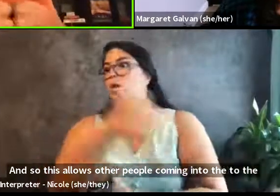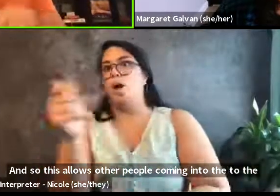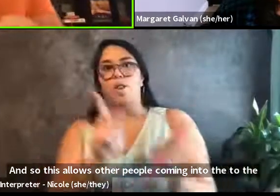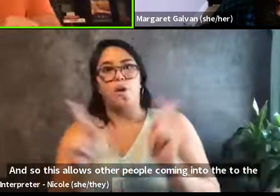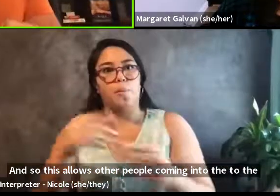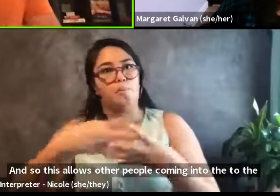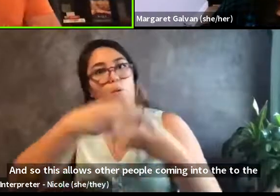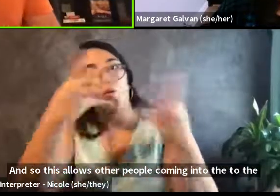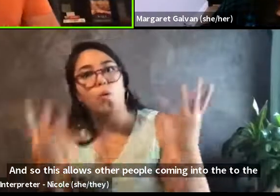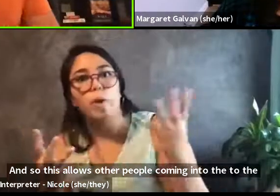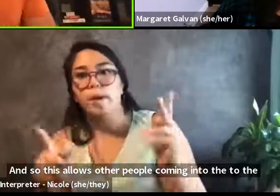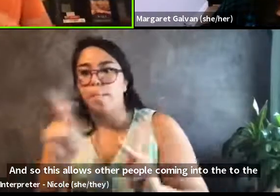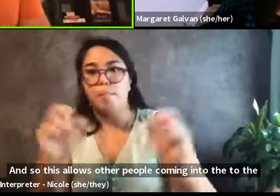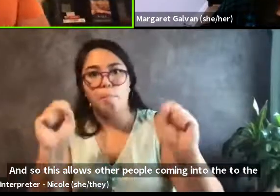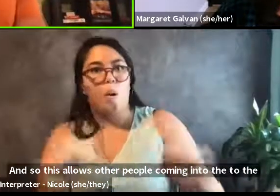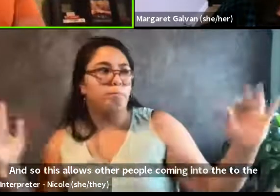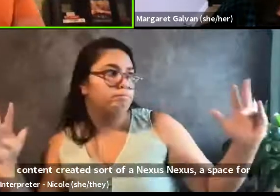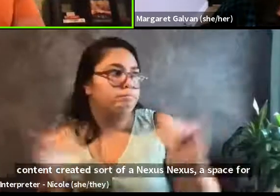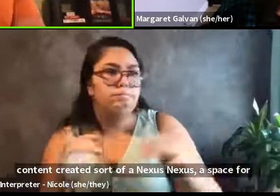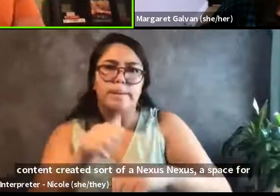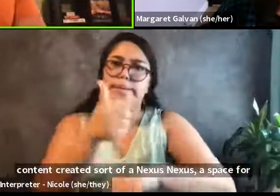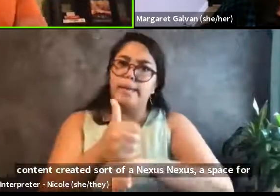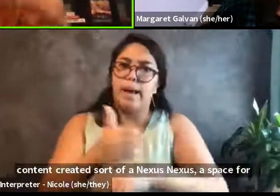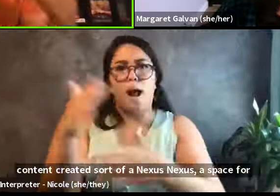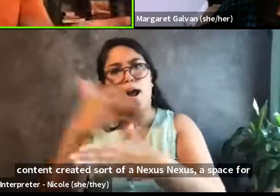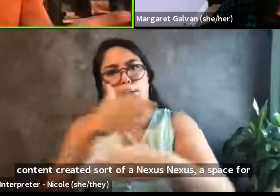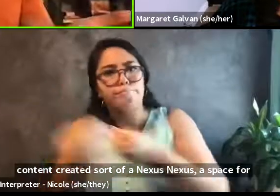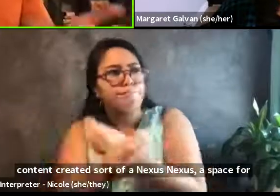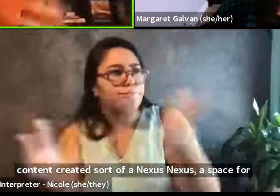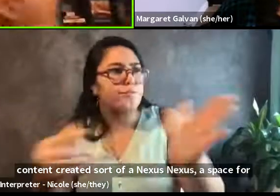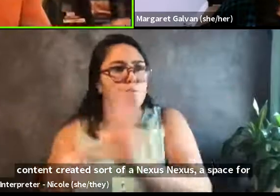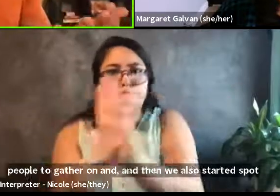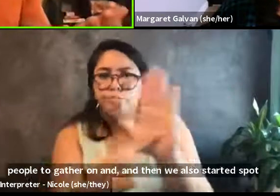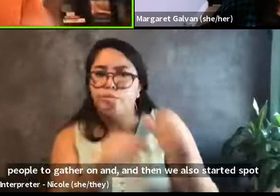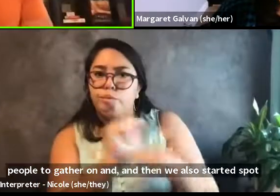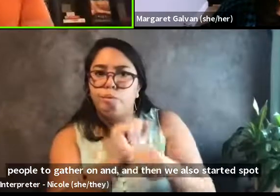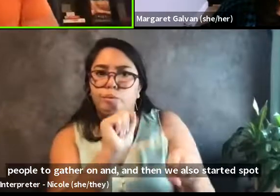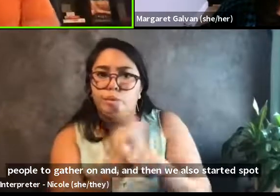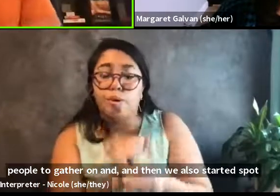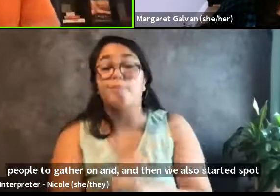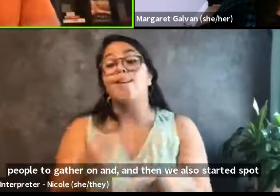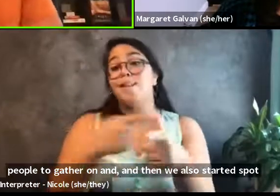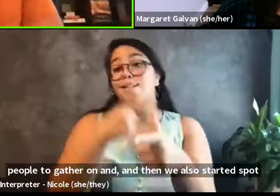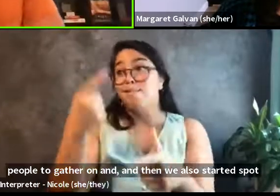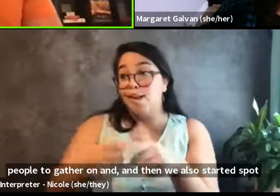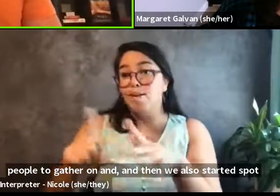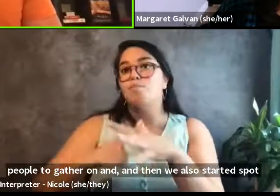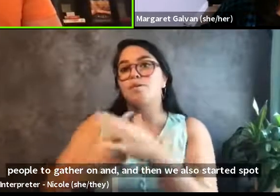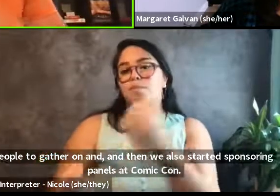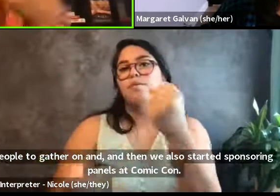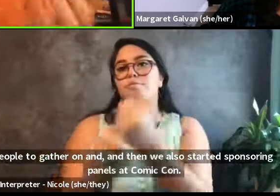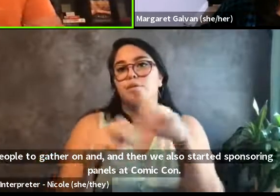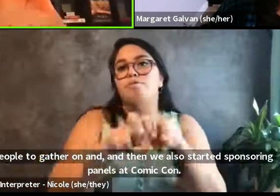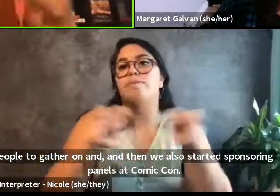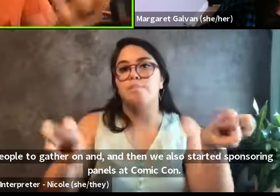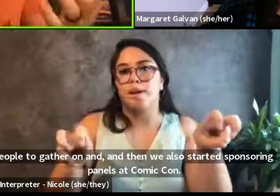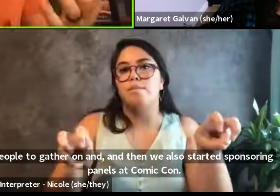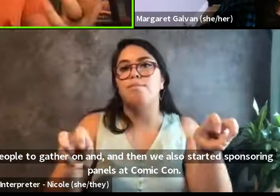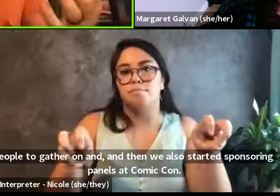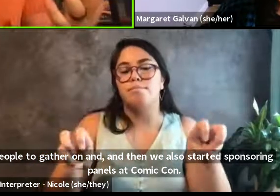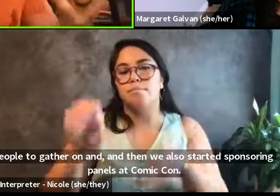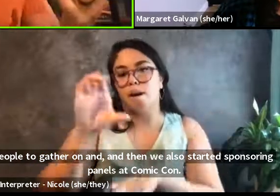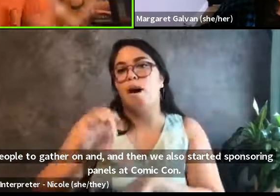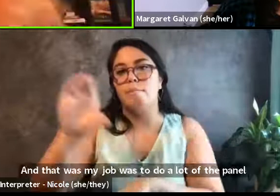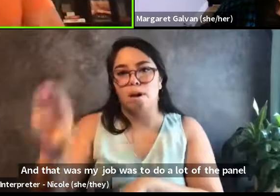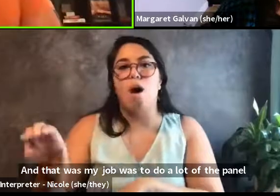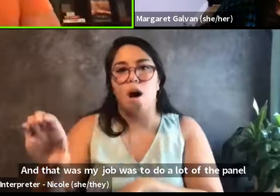a space for people to gather. Um, and, and then we also started sponsoring panels at, at Comic-Con and that was, my job was to do a lot